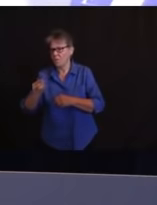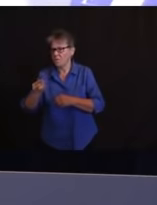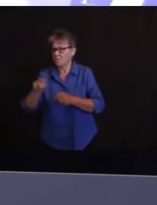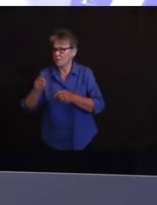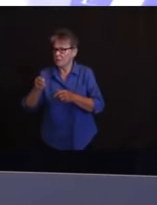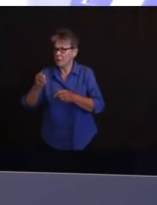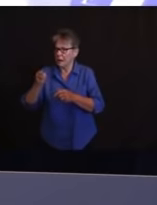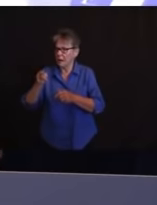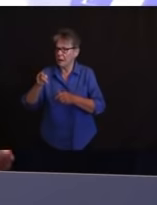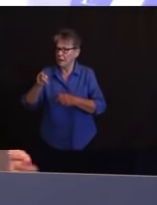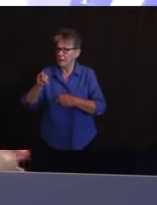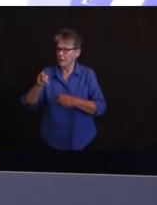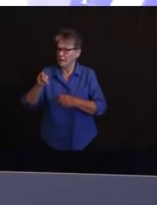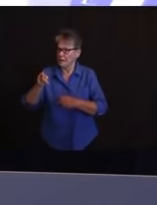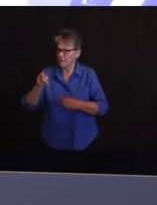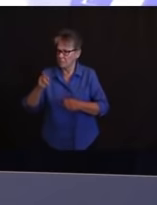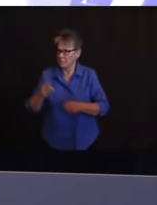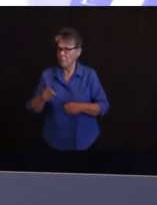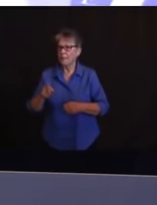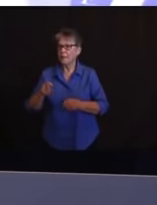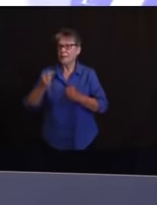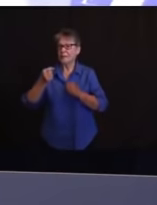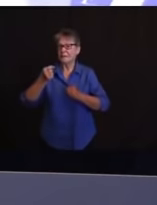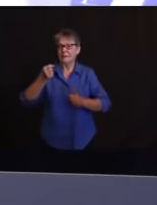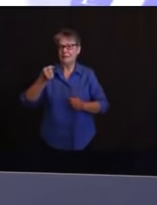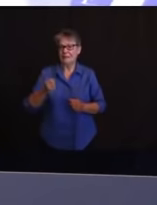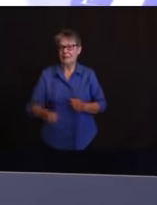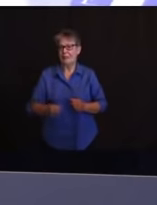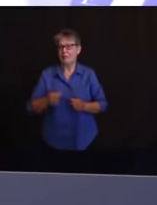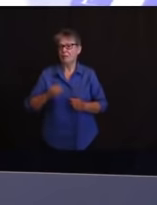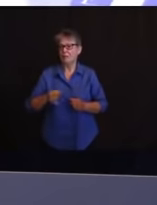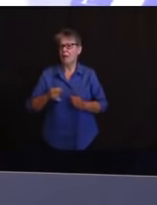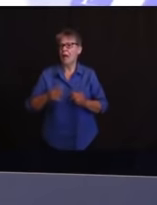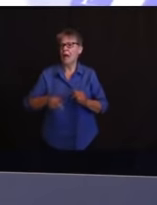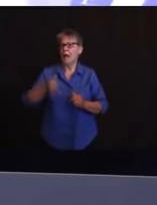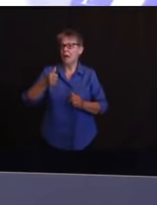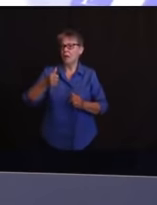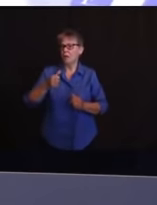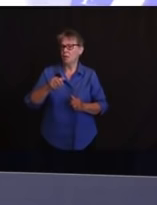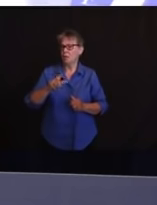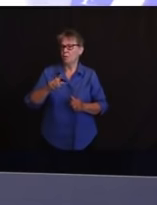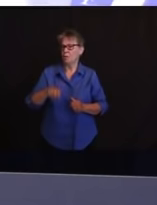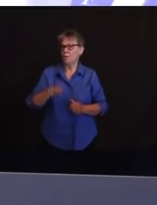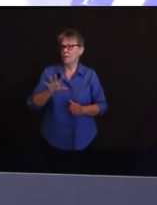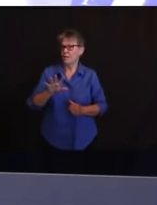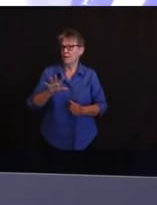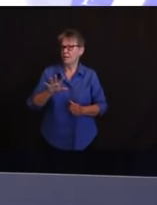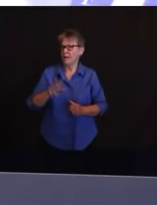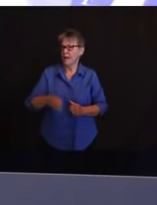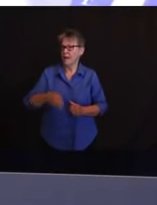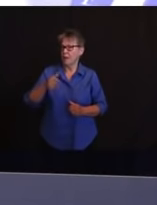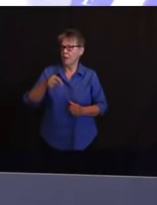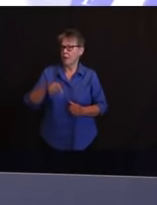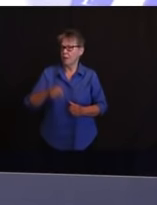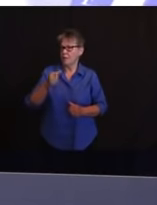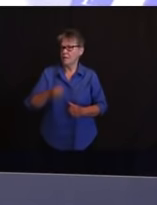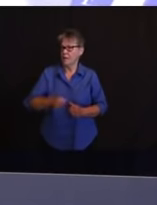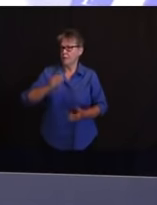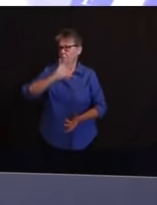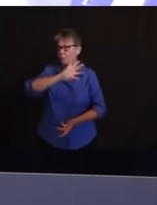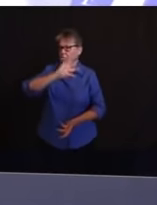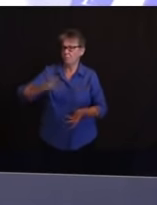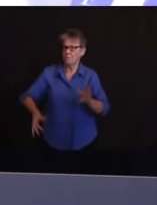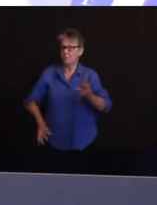highest at 3.5%. That concludes my daily update. Stay connected, stay safe, stay healthy,